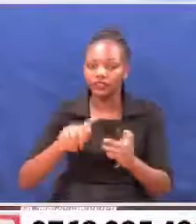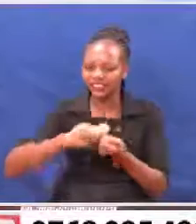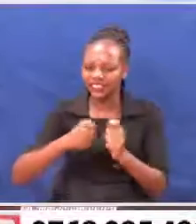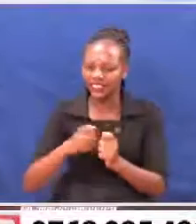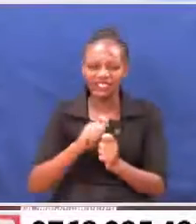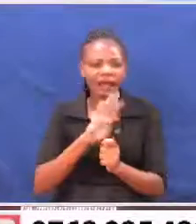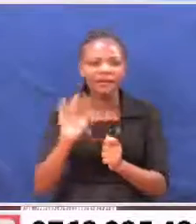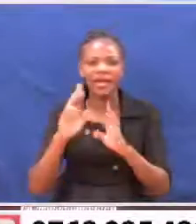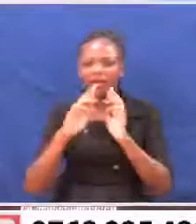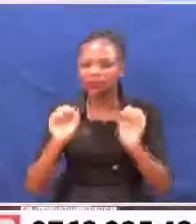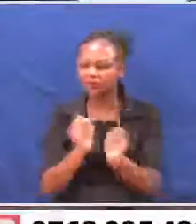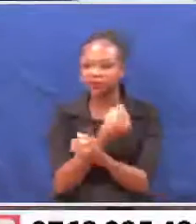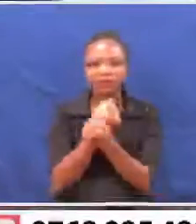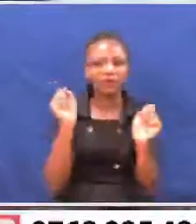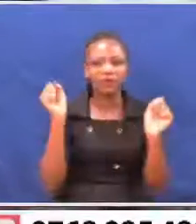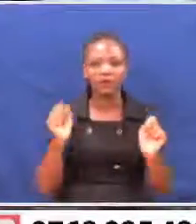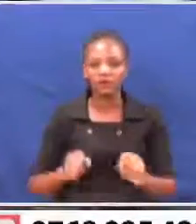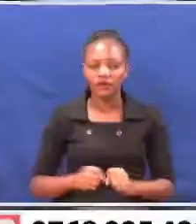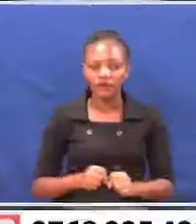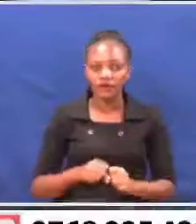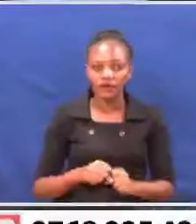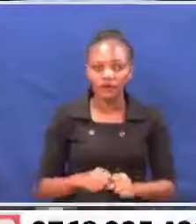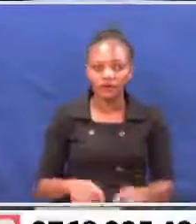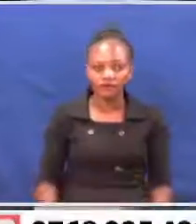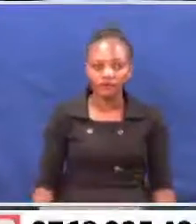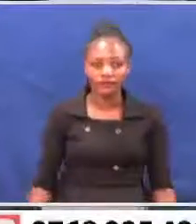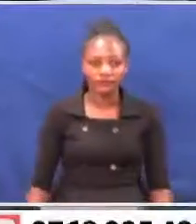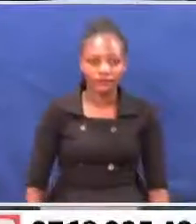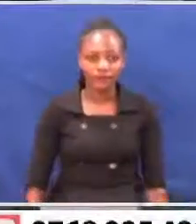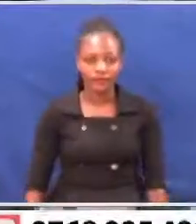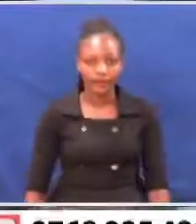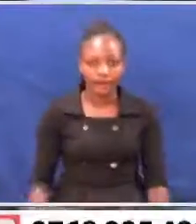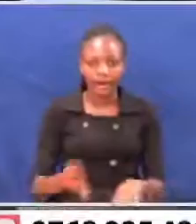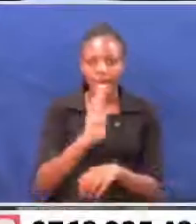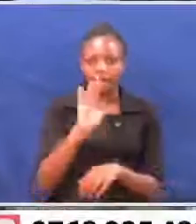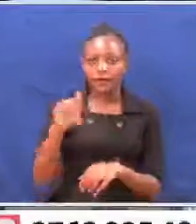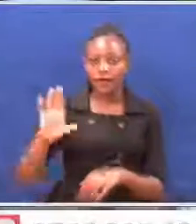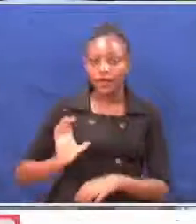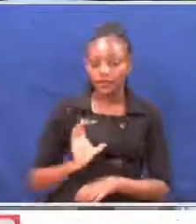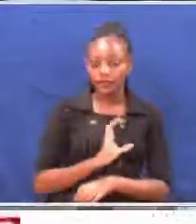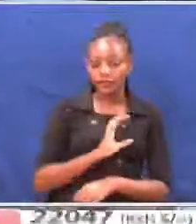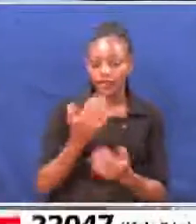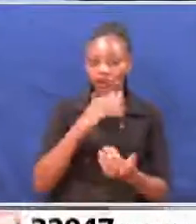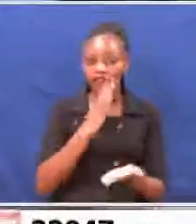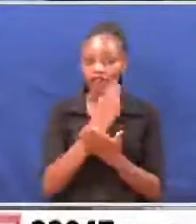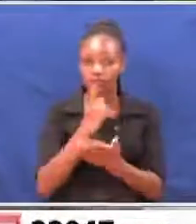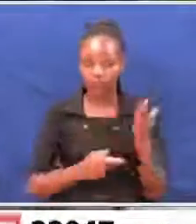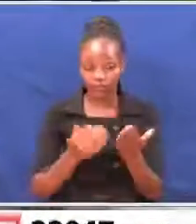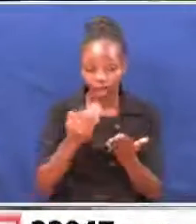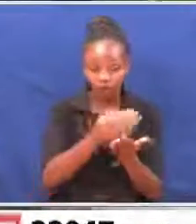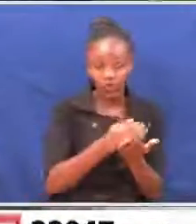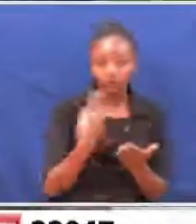report. You are supporting, I can see. So we have the BBI steering committee has confirmed that the collection